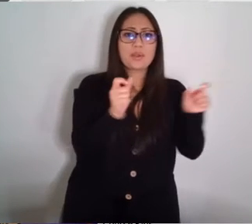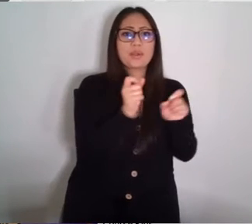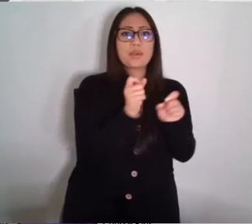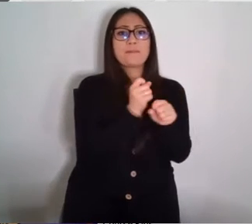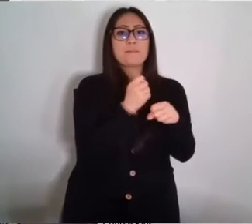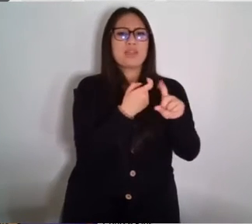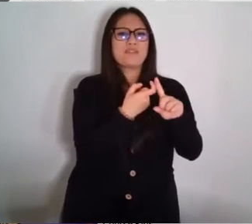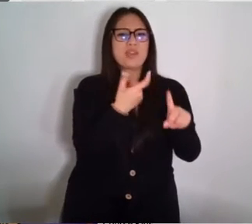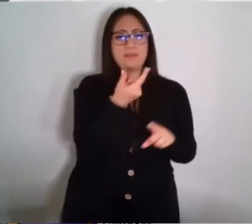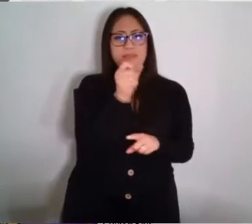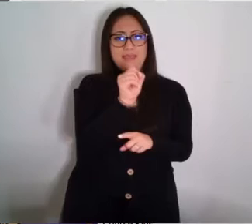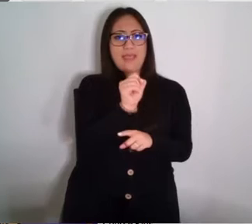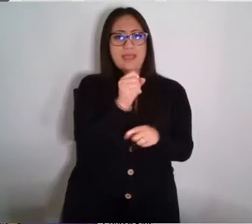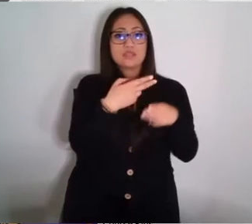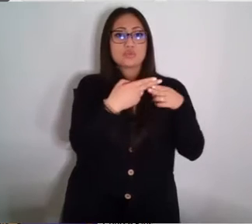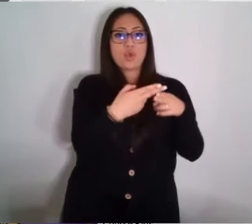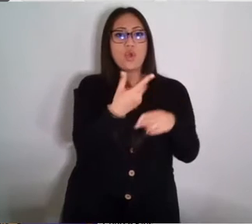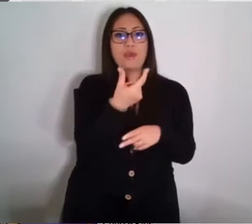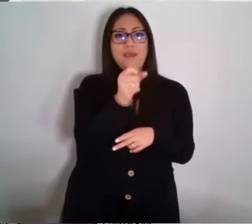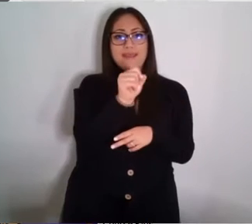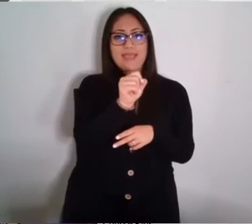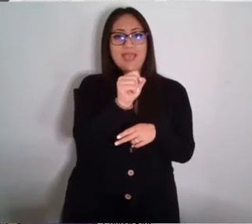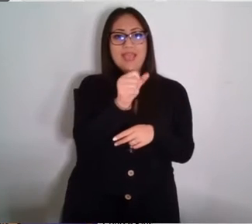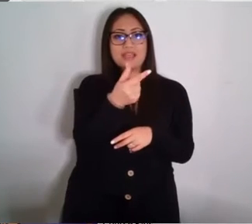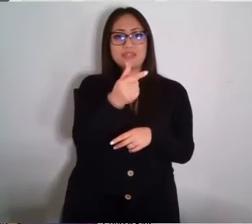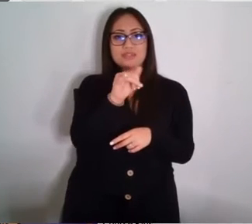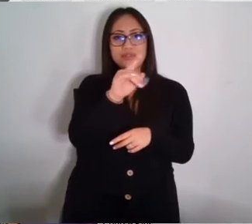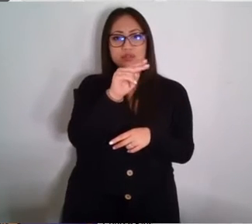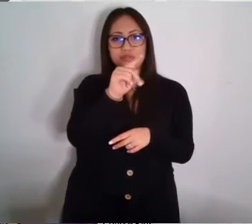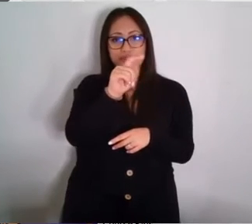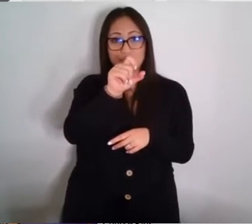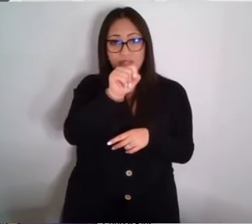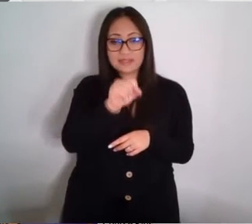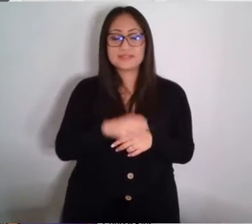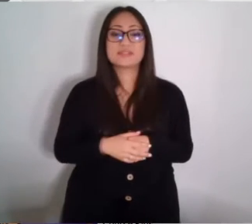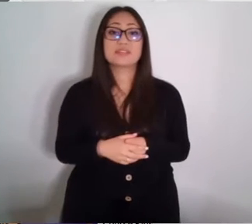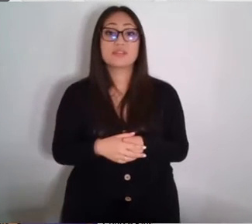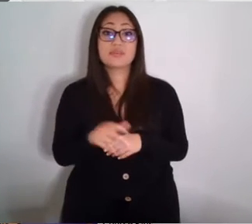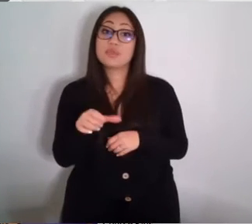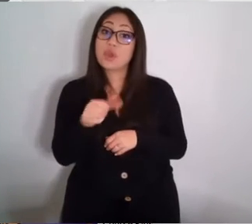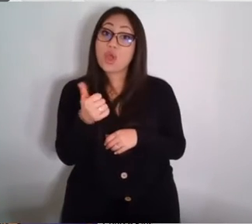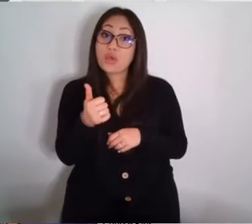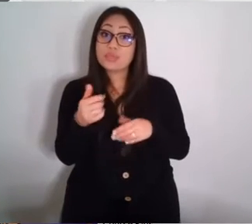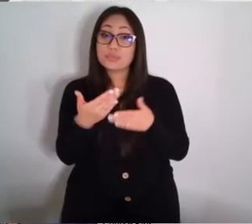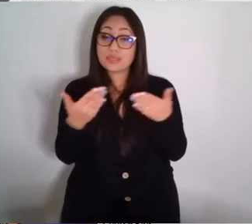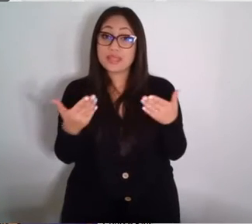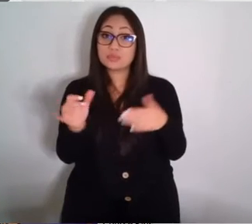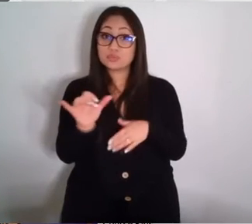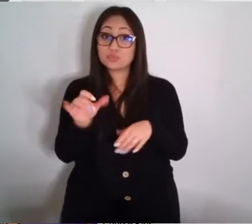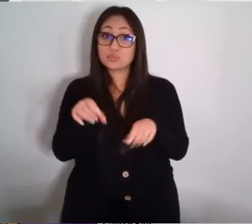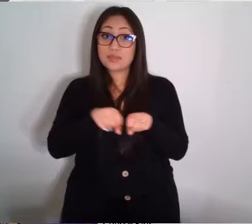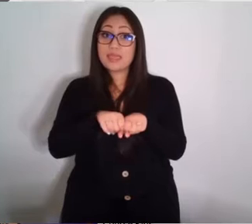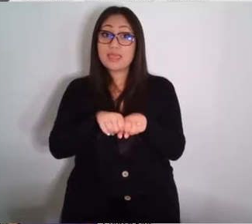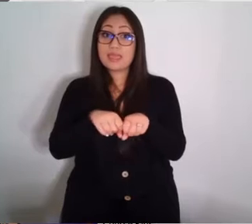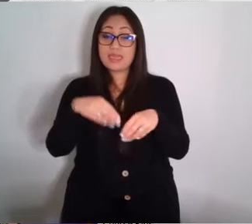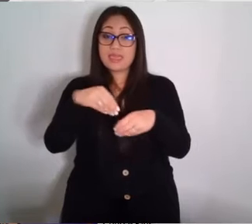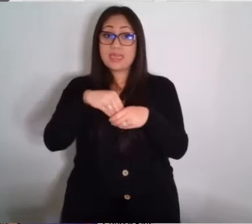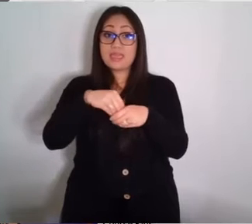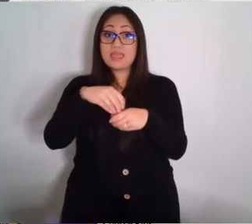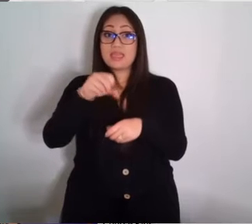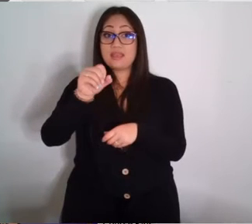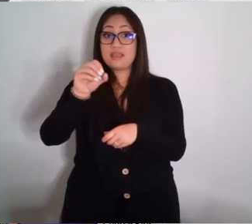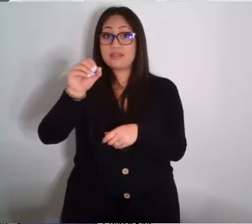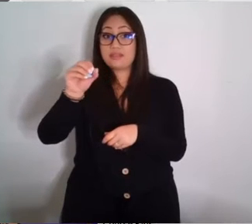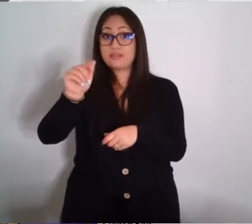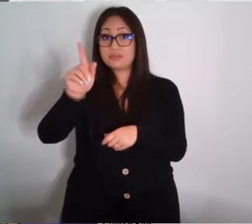But there's a lot more in our solar system than just those 8 planets. There are also things like comets and asteroids. They're a lot smaller, but